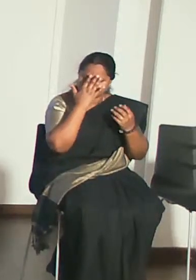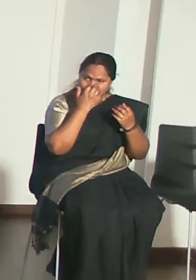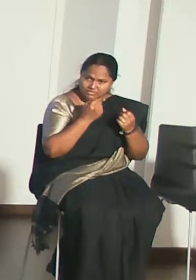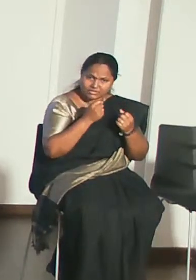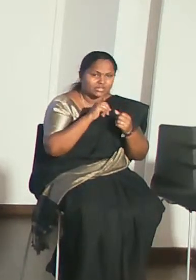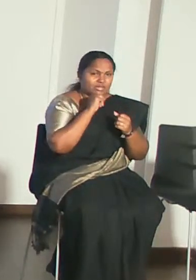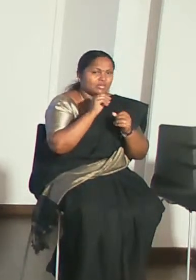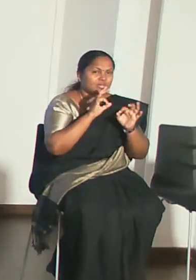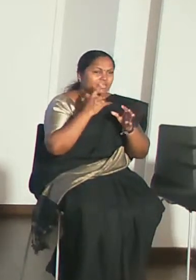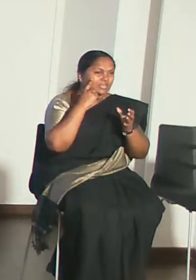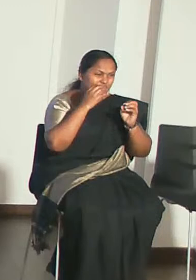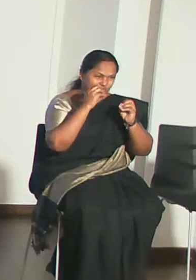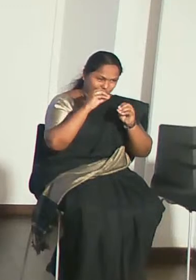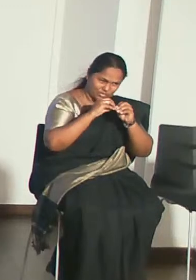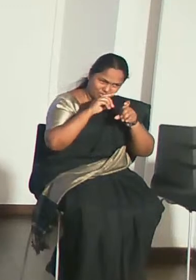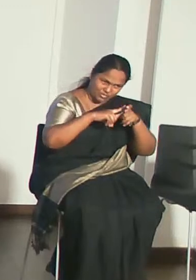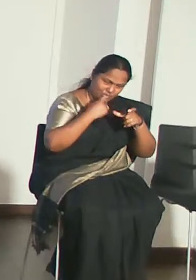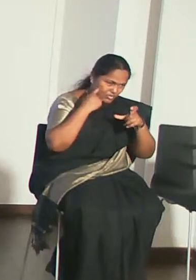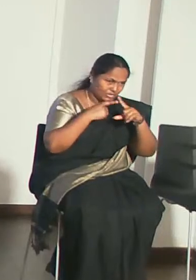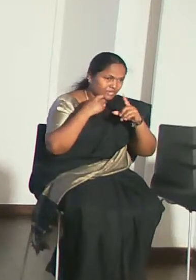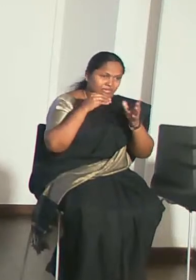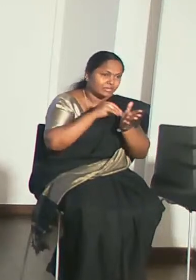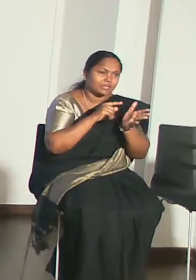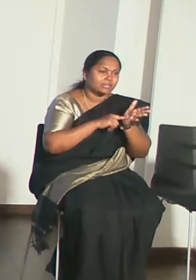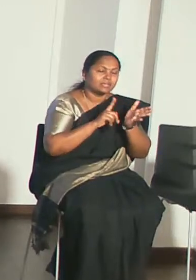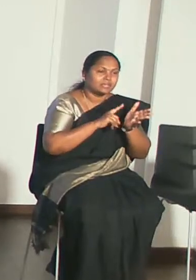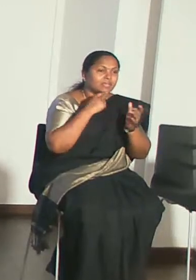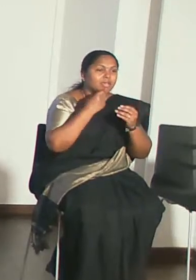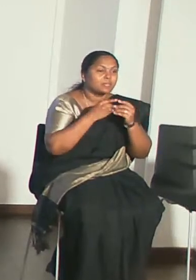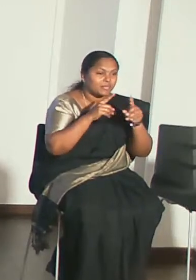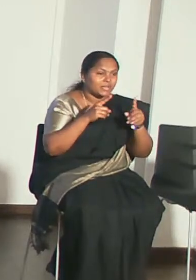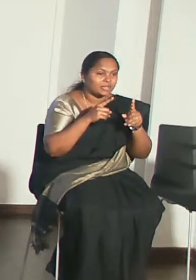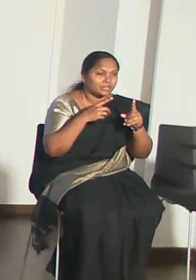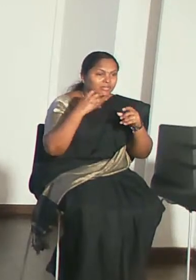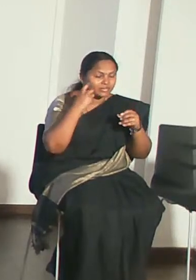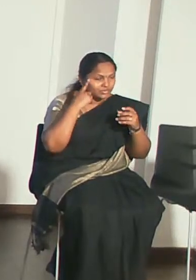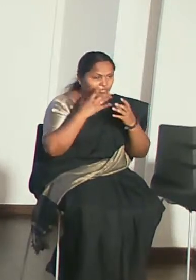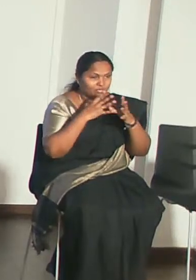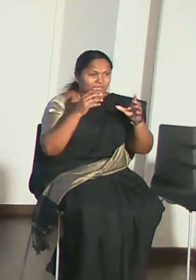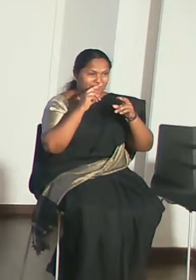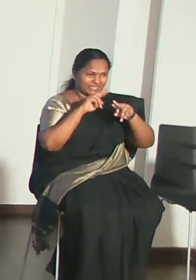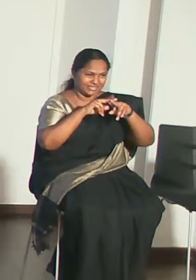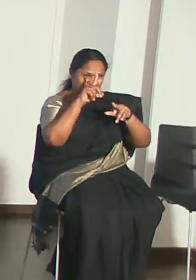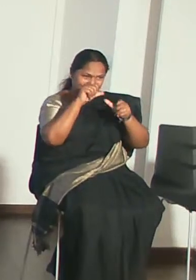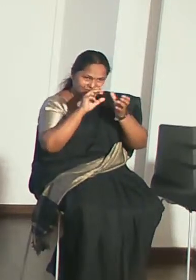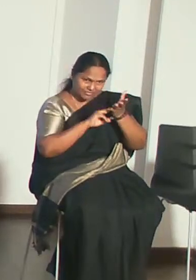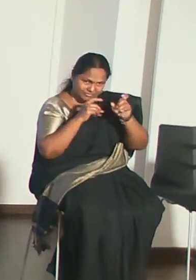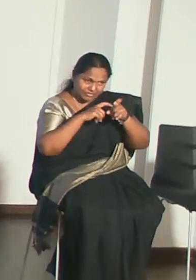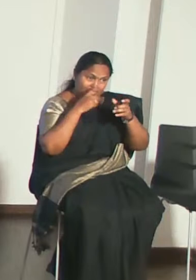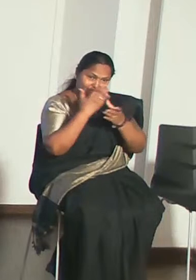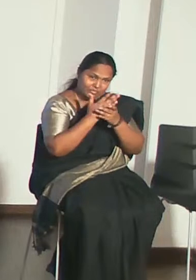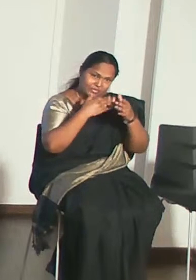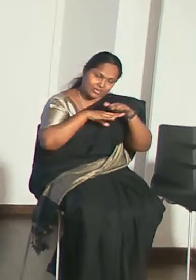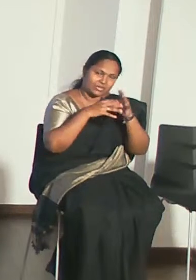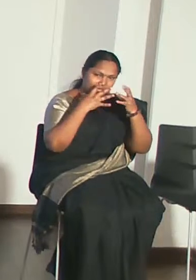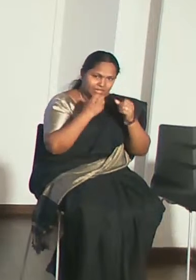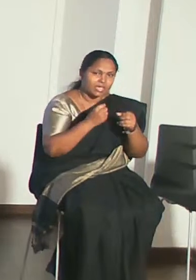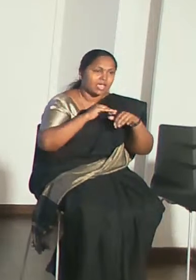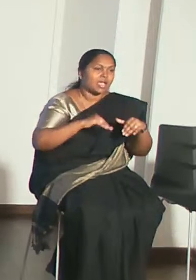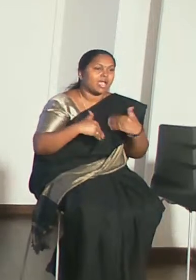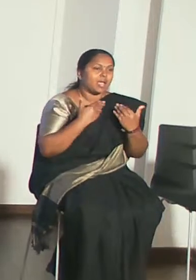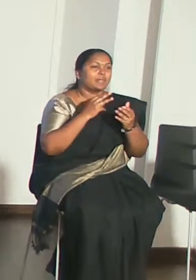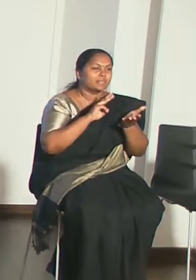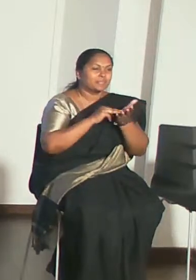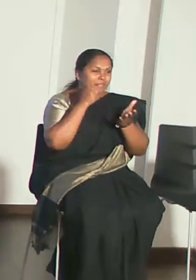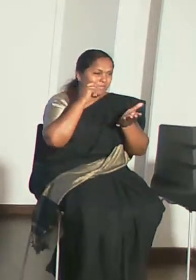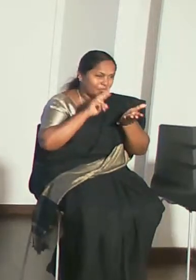it's not just the object is not just located within the artwork. It's about the framework. How is an anthology edited,